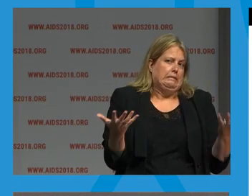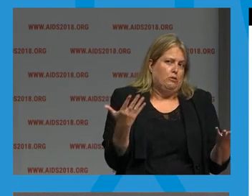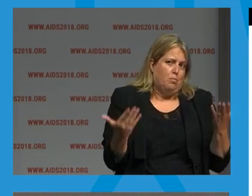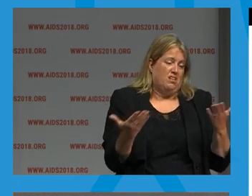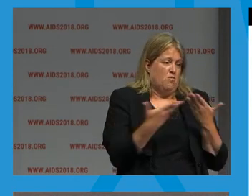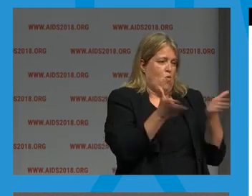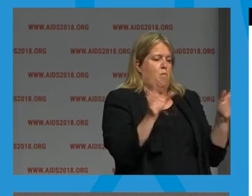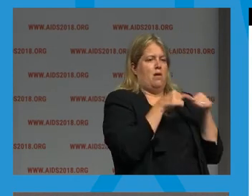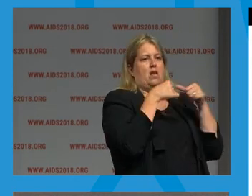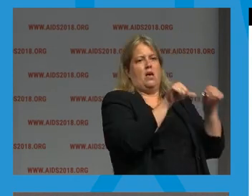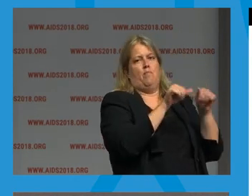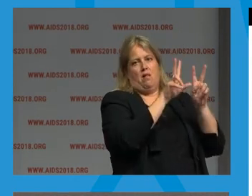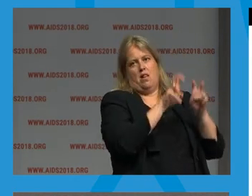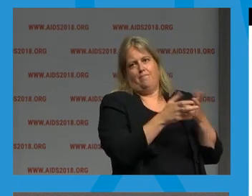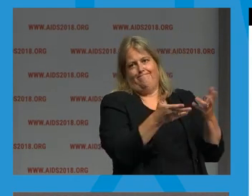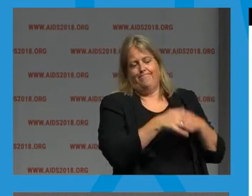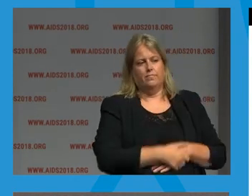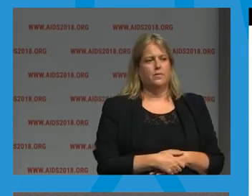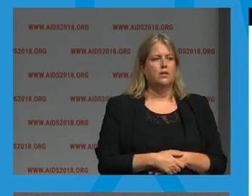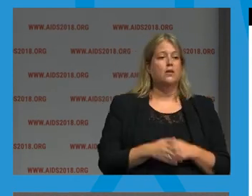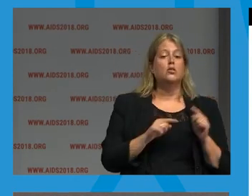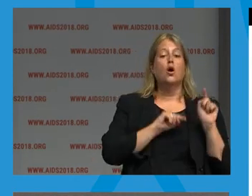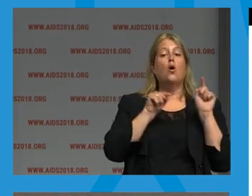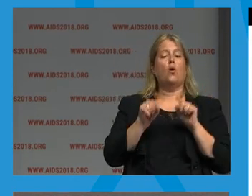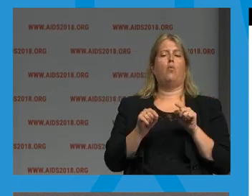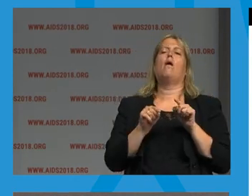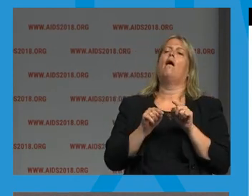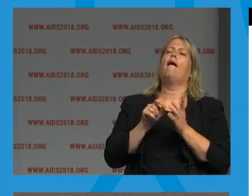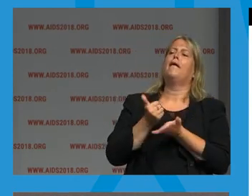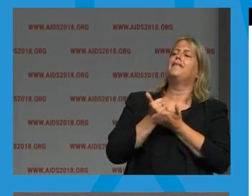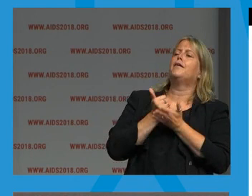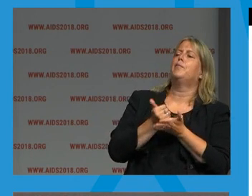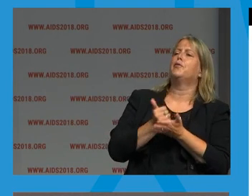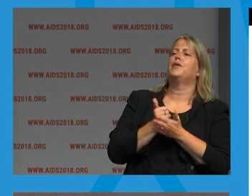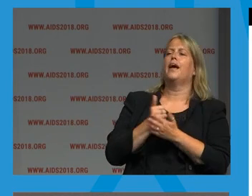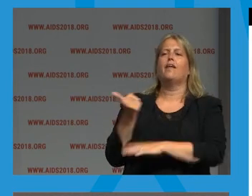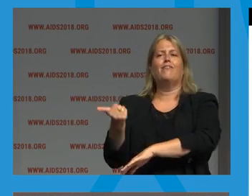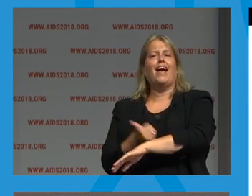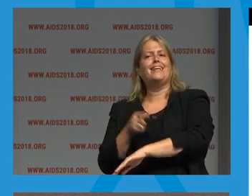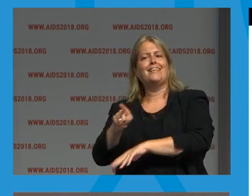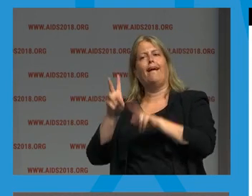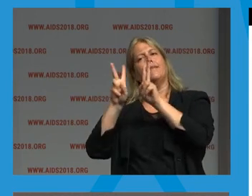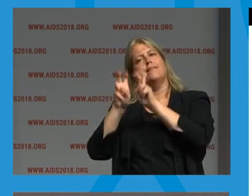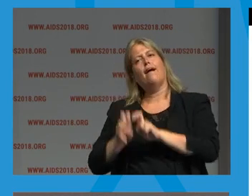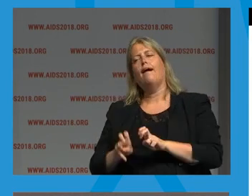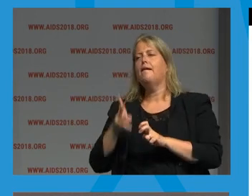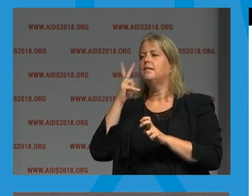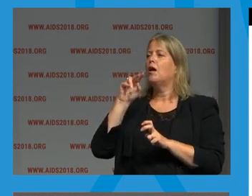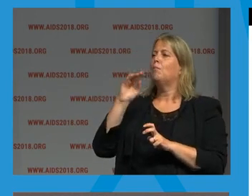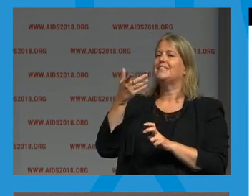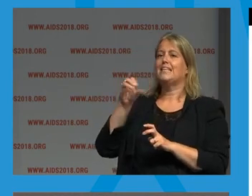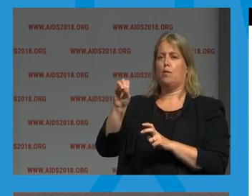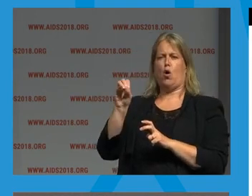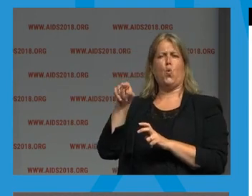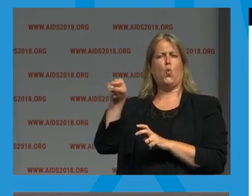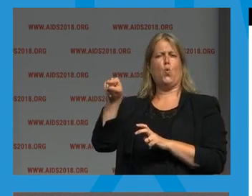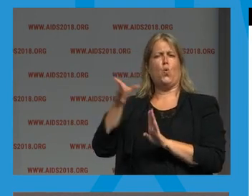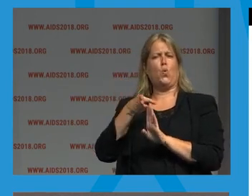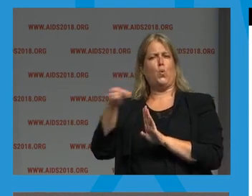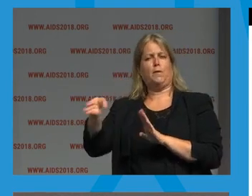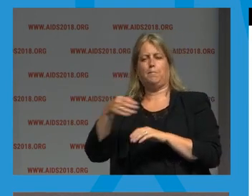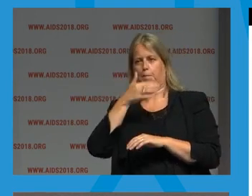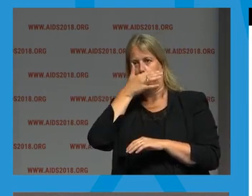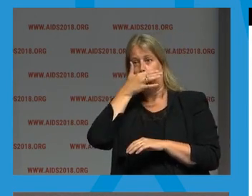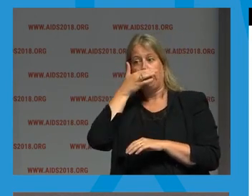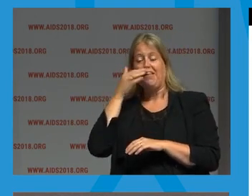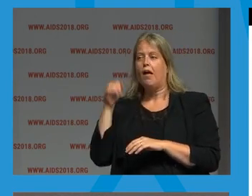was an open label study? So we went to our therapeutic vaccine study and looked at the placebo arm and looked